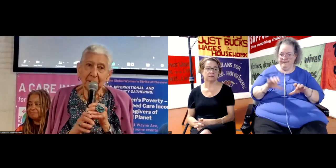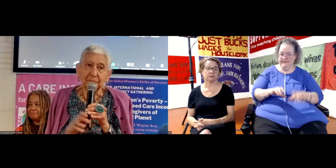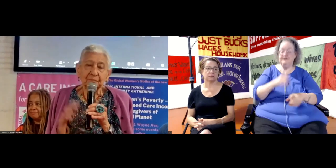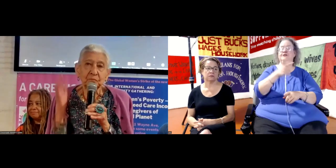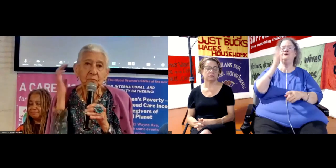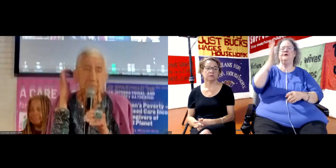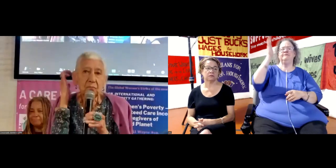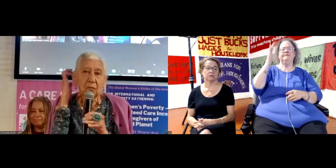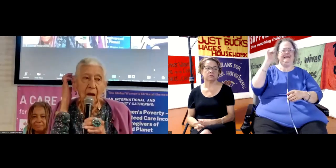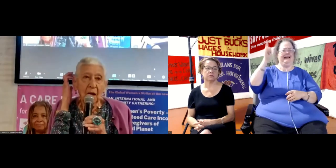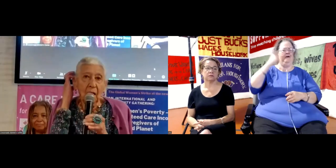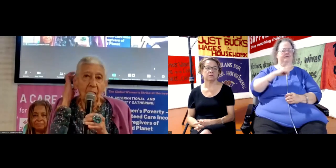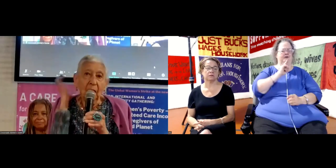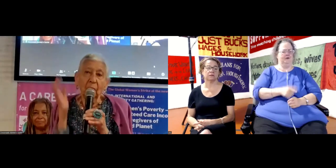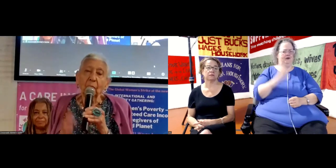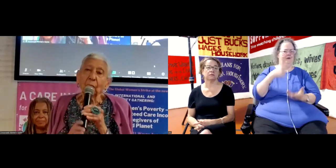later.